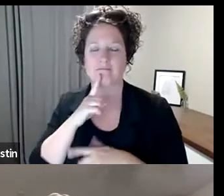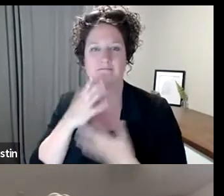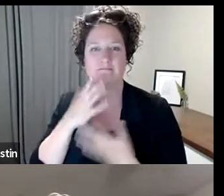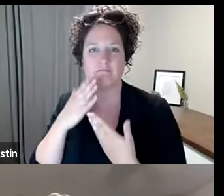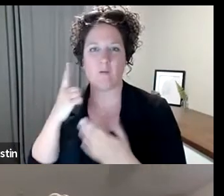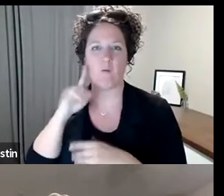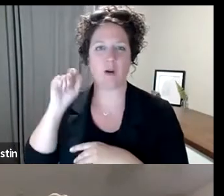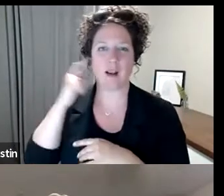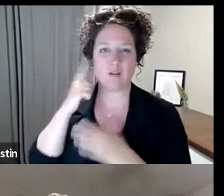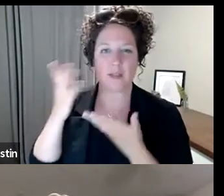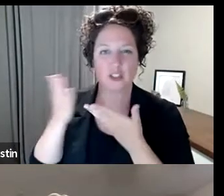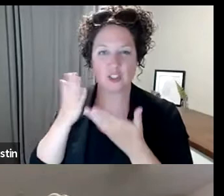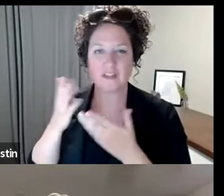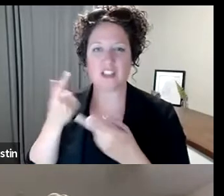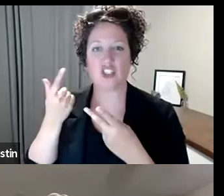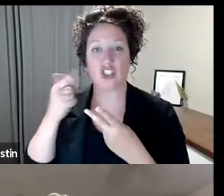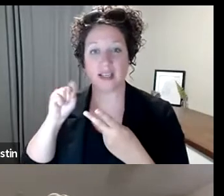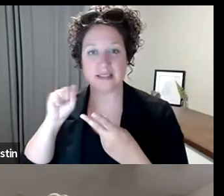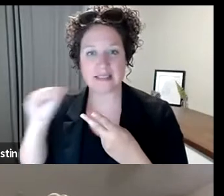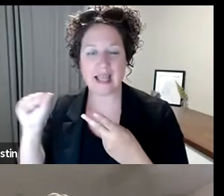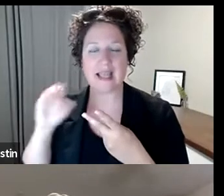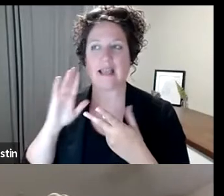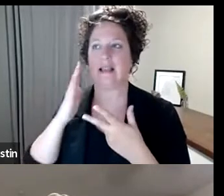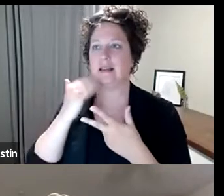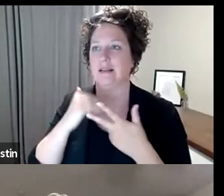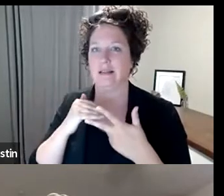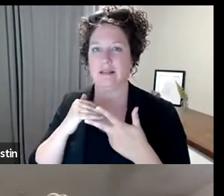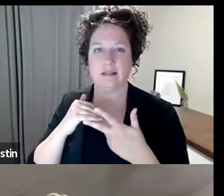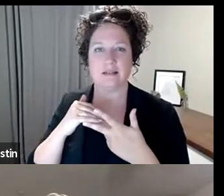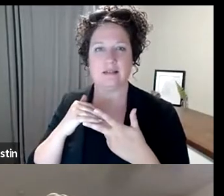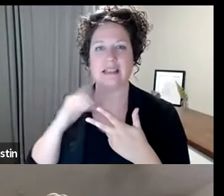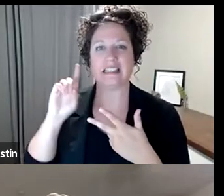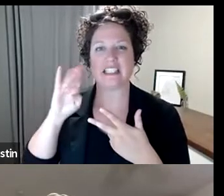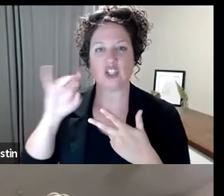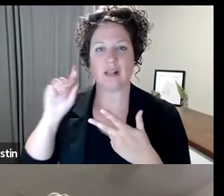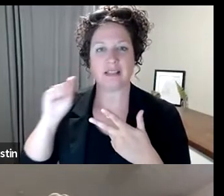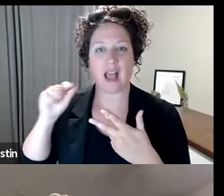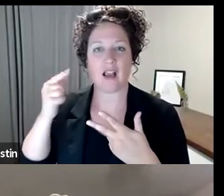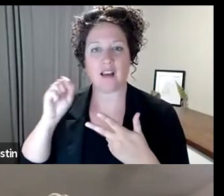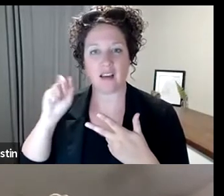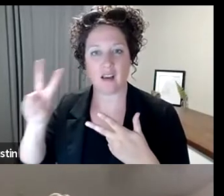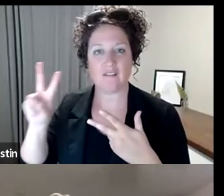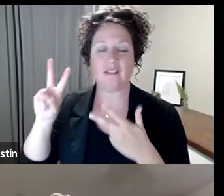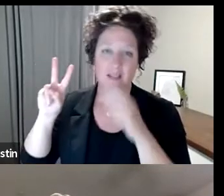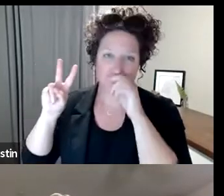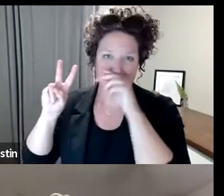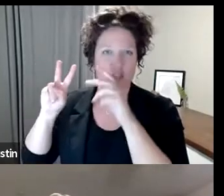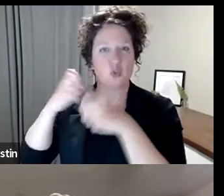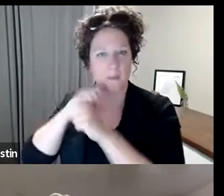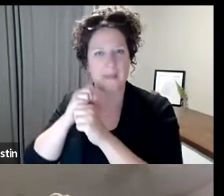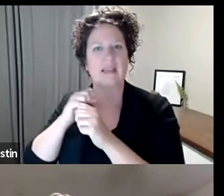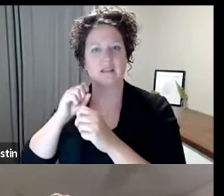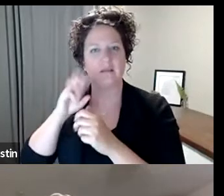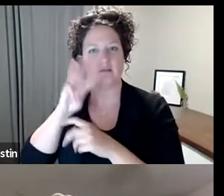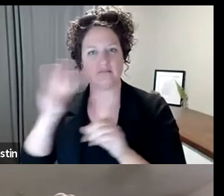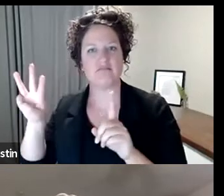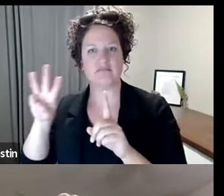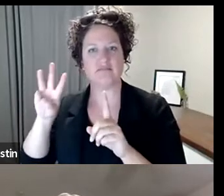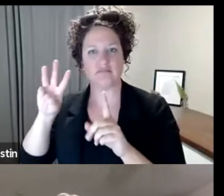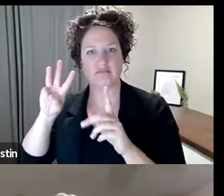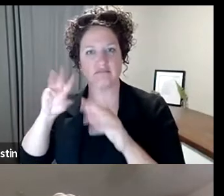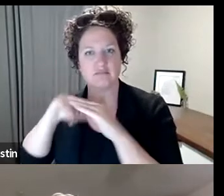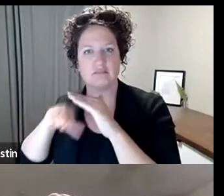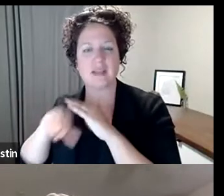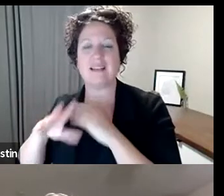Services Administration, GSA, has done with digital.gov to make USA.gov in Espanol. And specific agencies like the